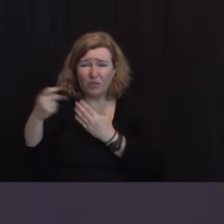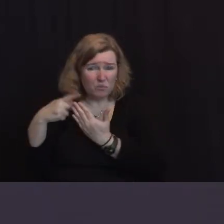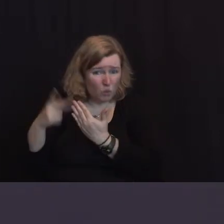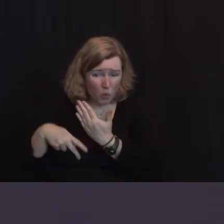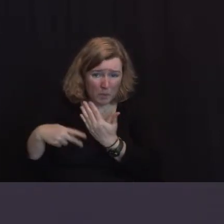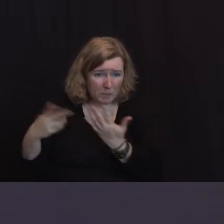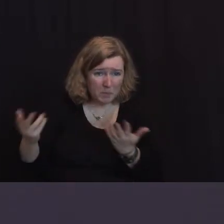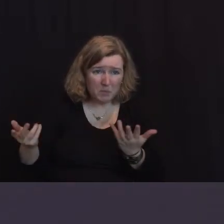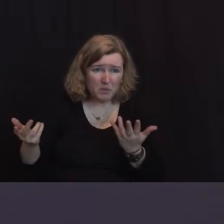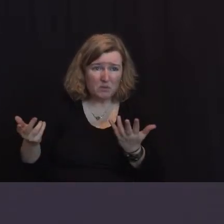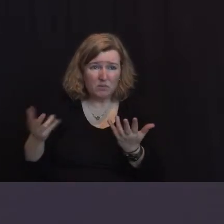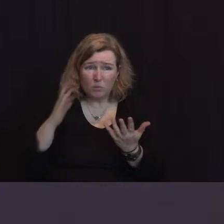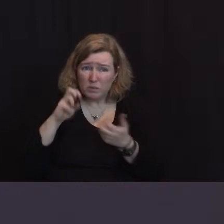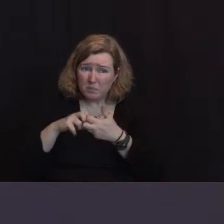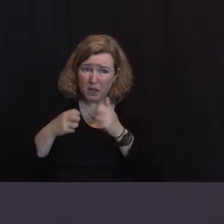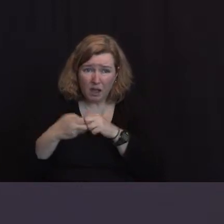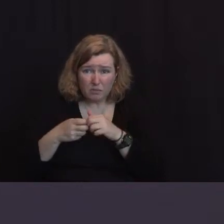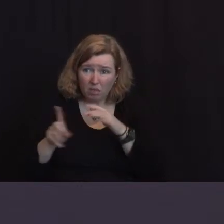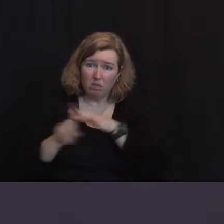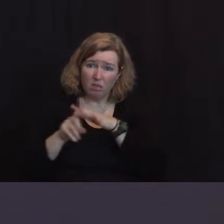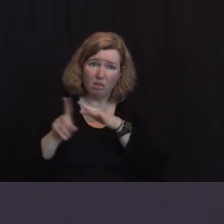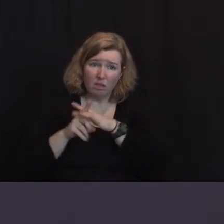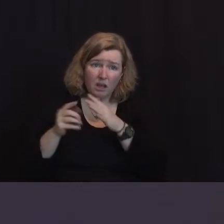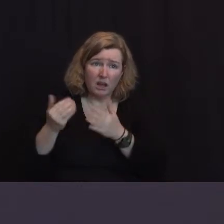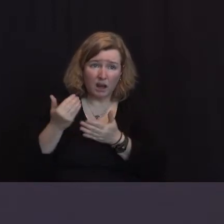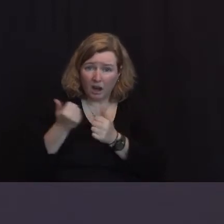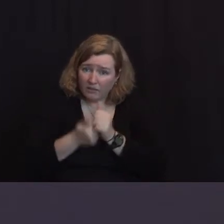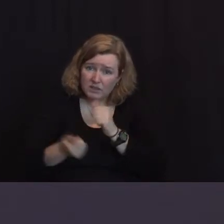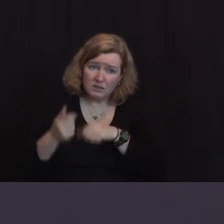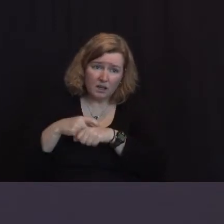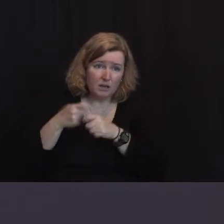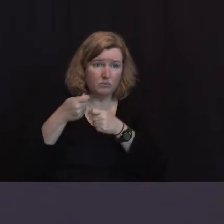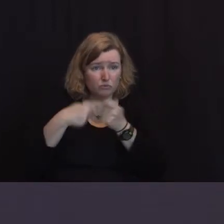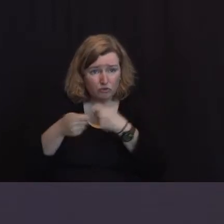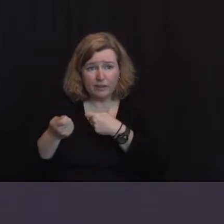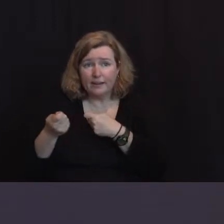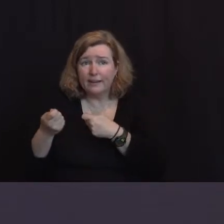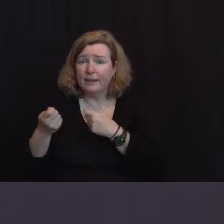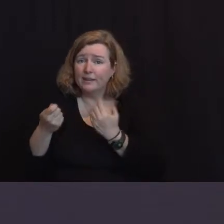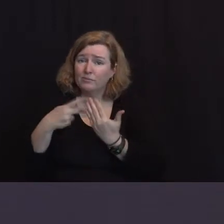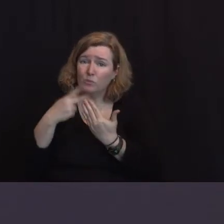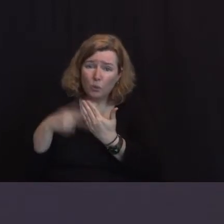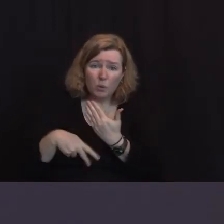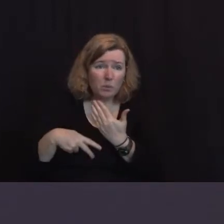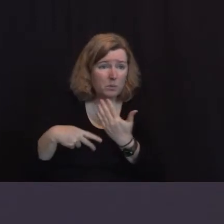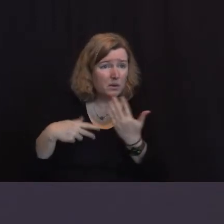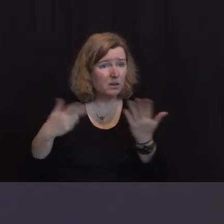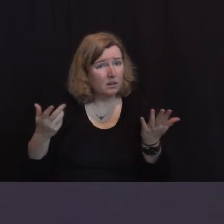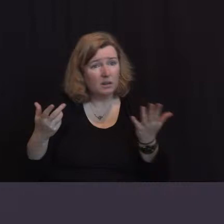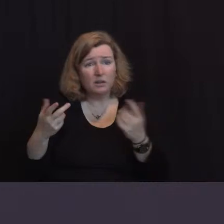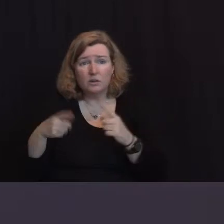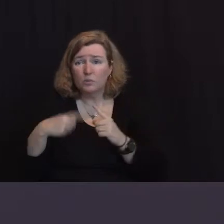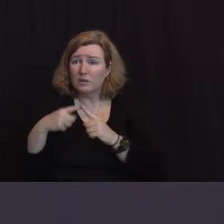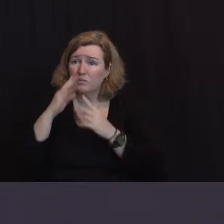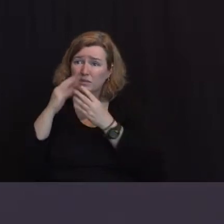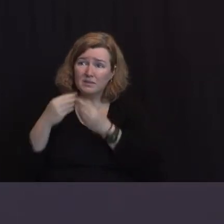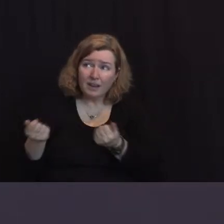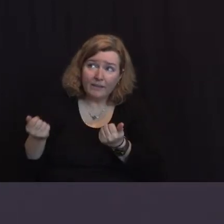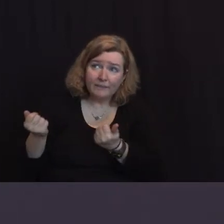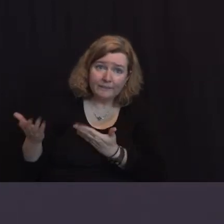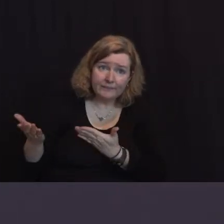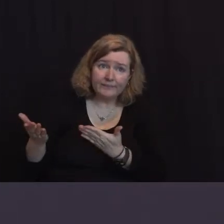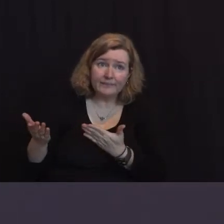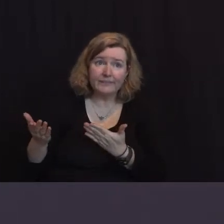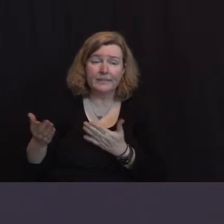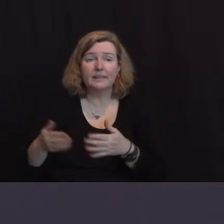time benefit programs change? And why isn't the DOL communicating how long it will take to resolve? You have a bill on your desk that would form